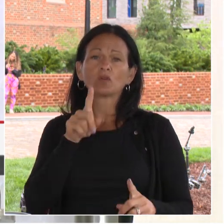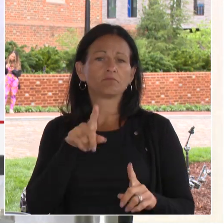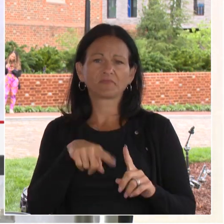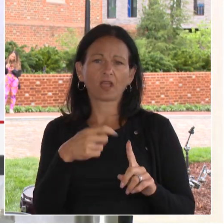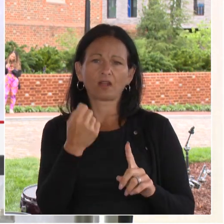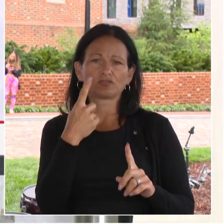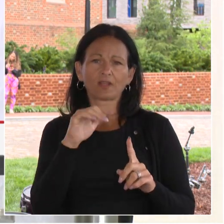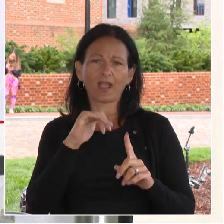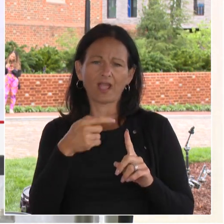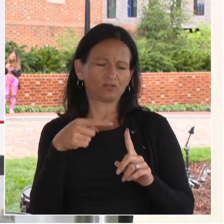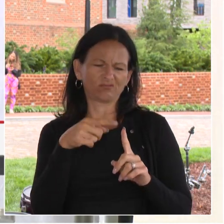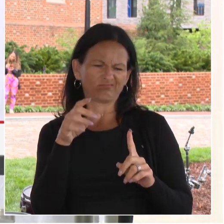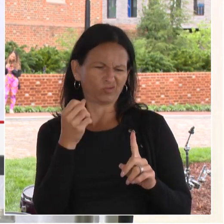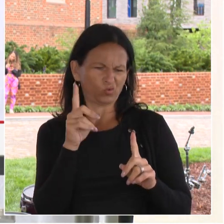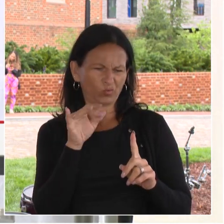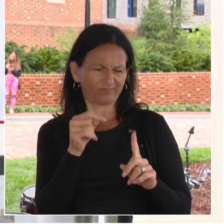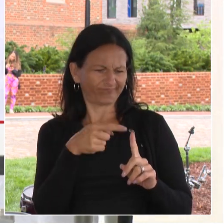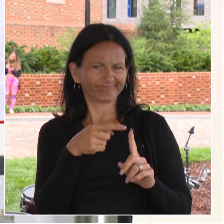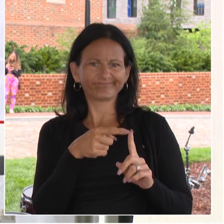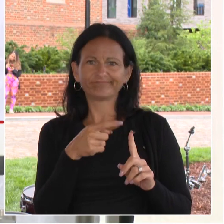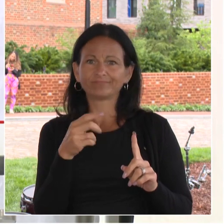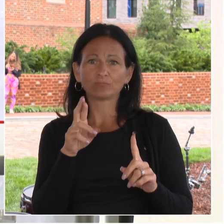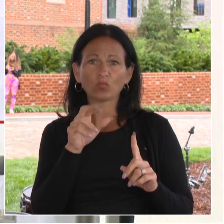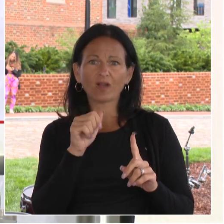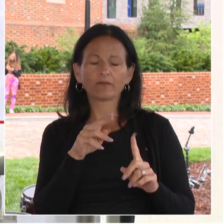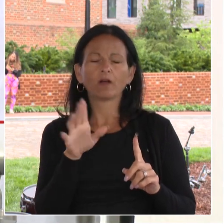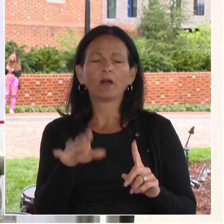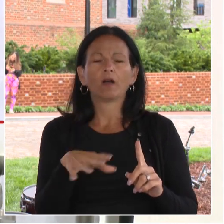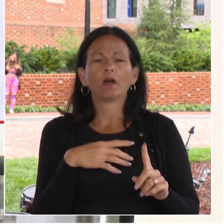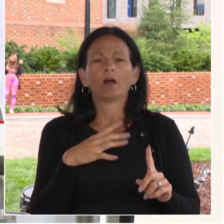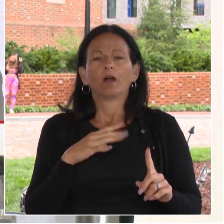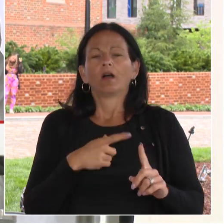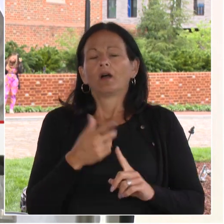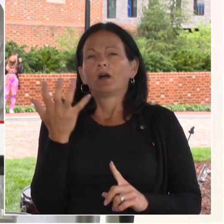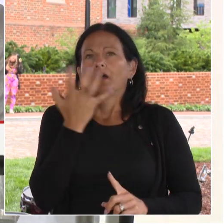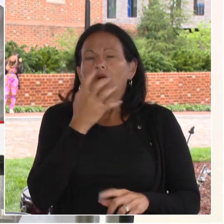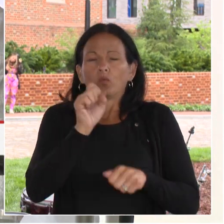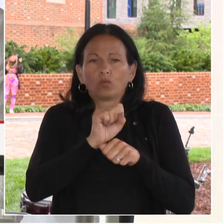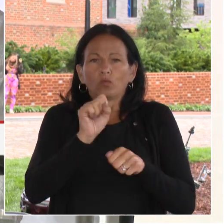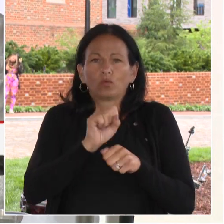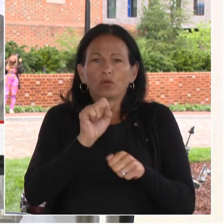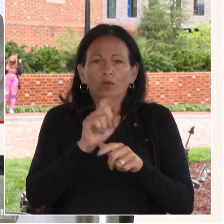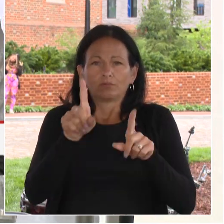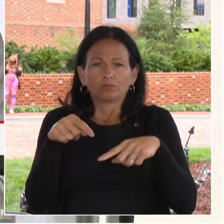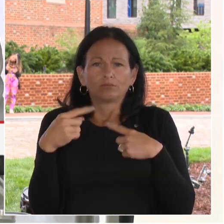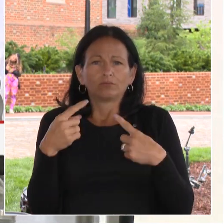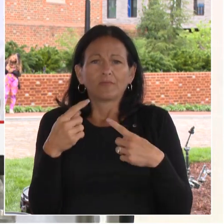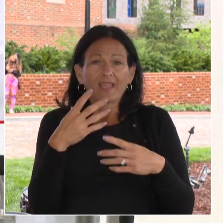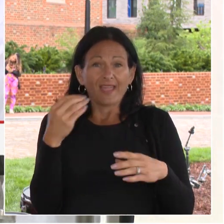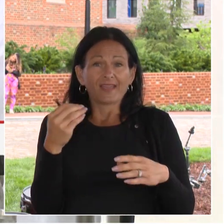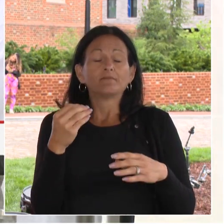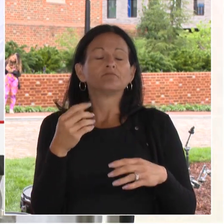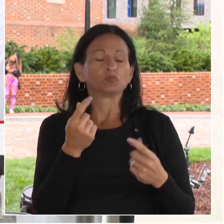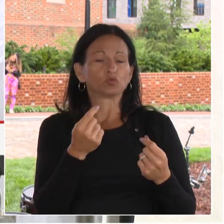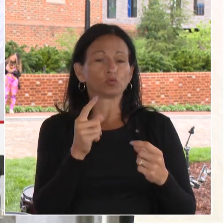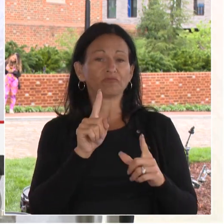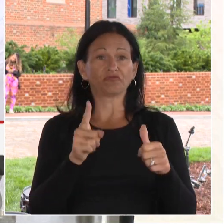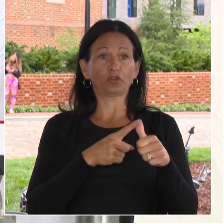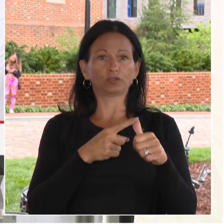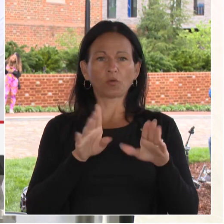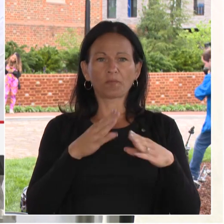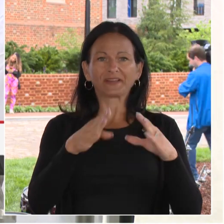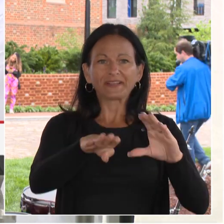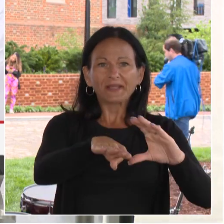and we've got to know Dan very well. But I think this email I received from a neighbor, I think, says it all. It says,